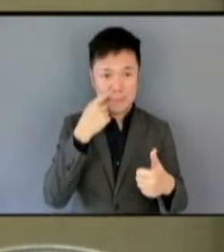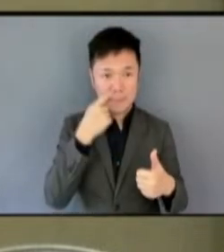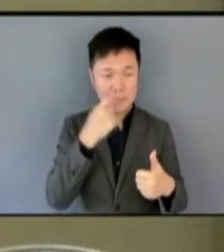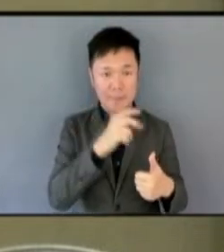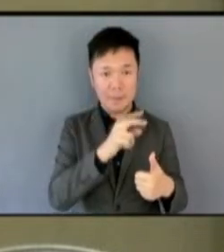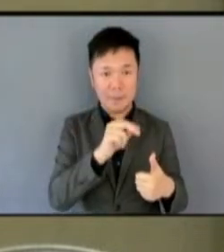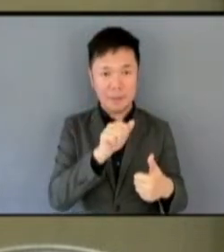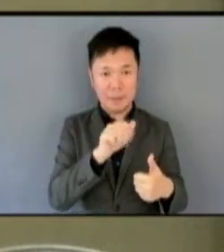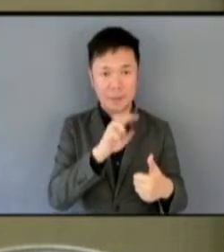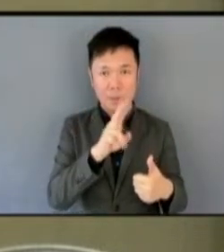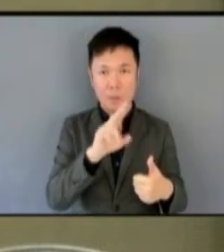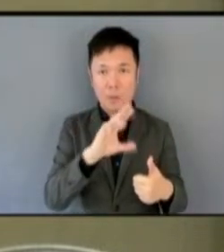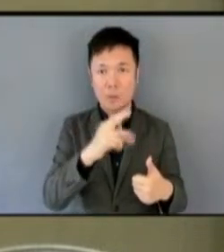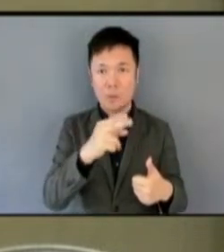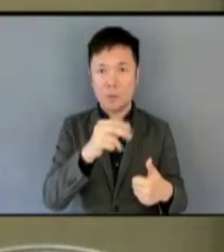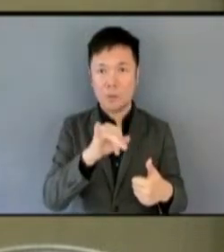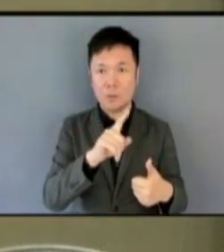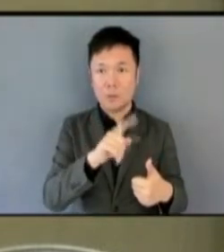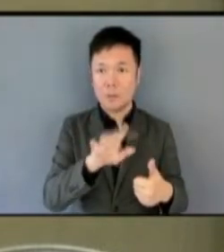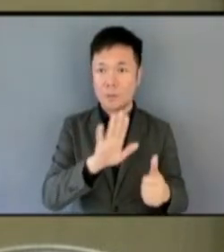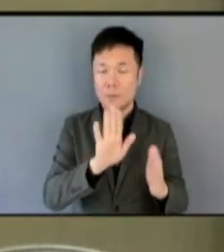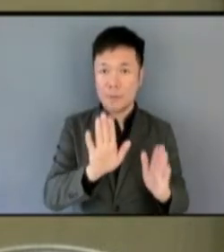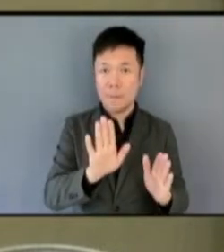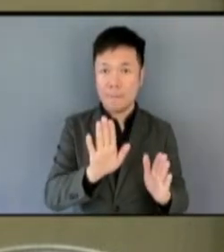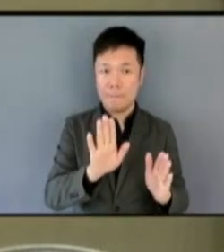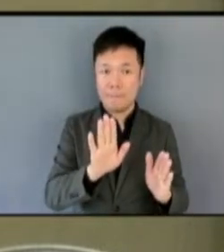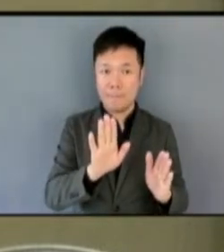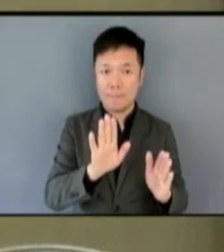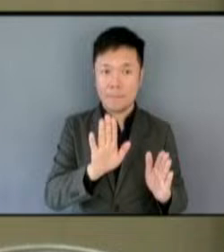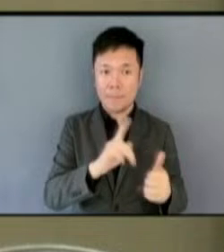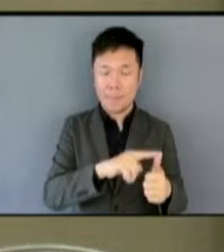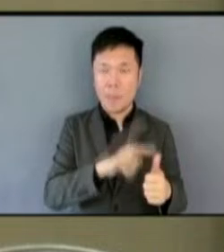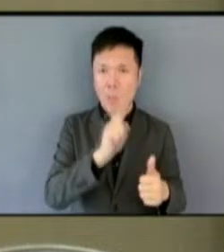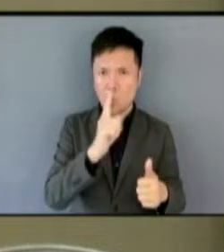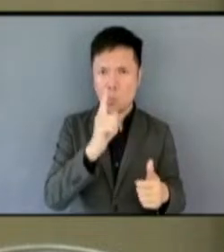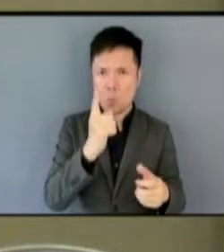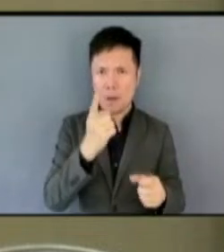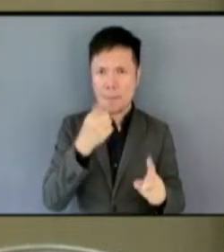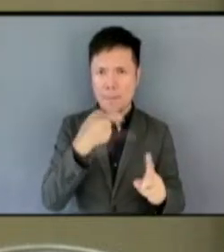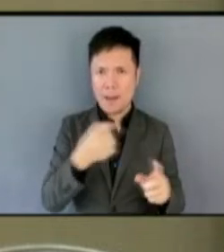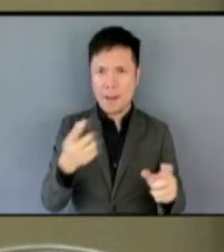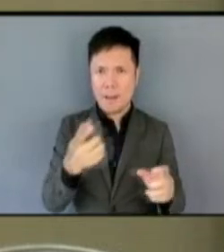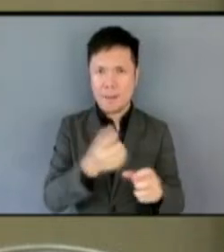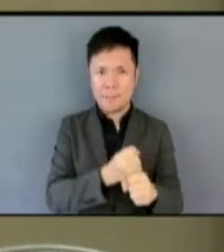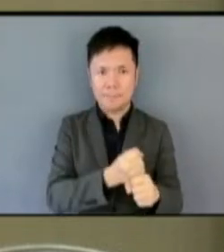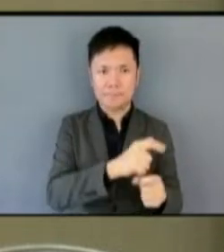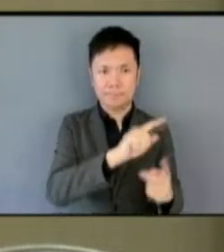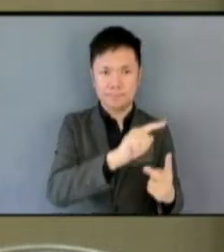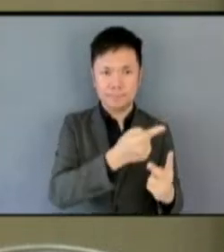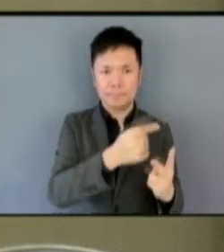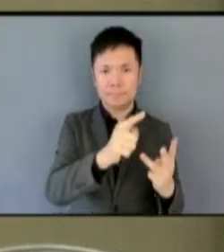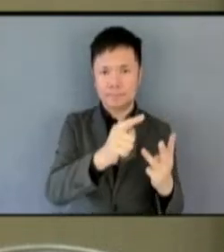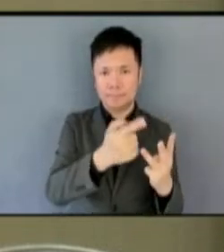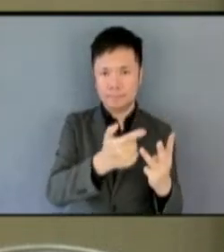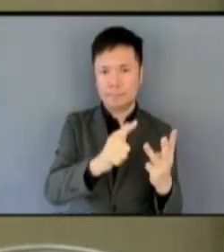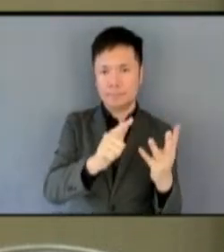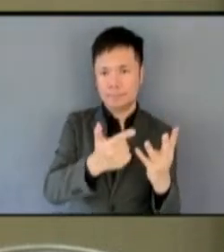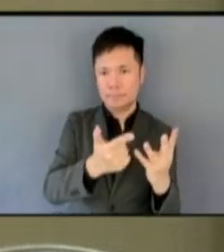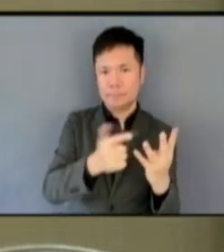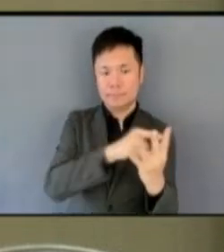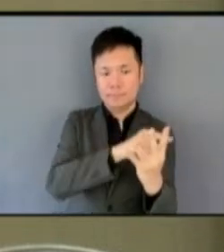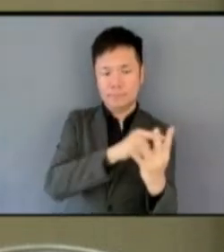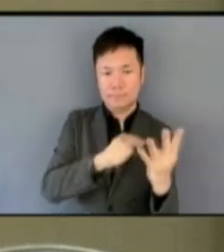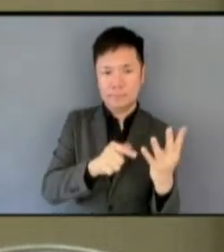Lauerchai, to please brief us or give us just 1 minute of concluding remarks, and then I continue with the other